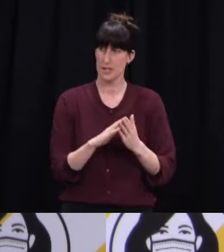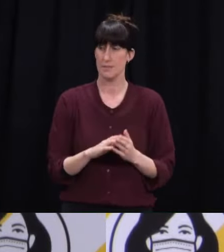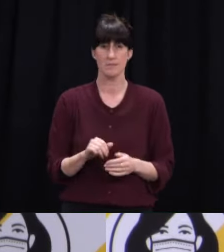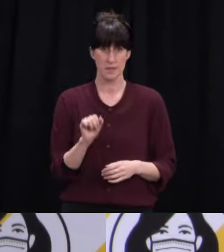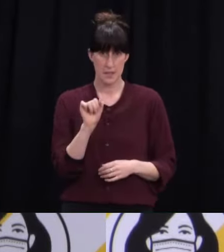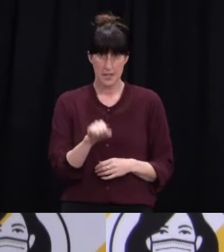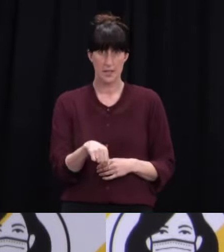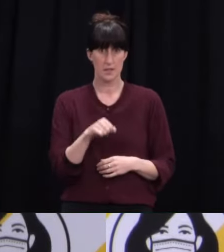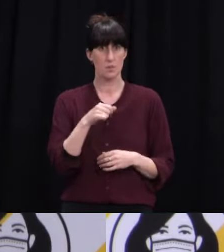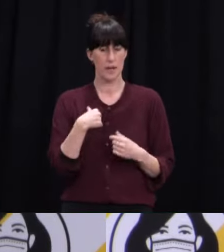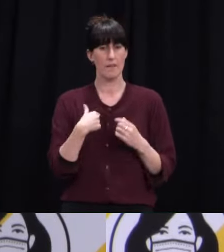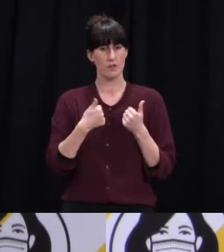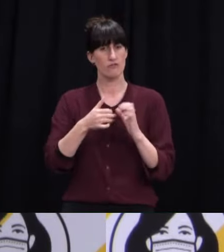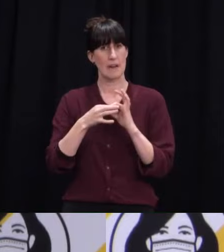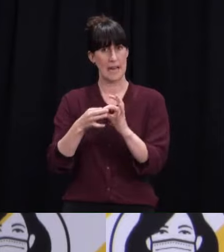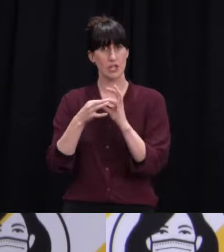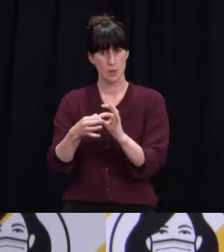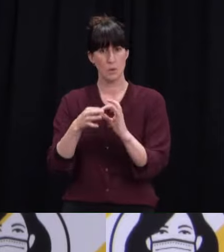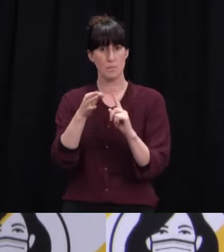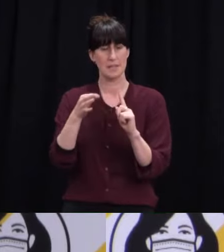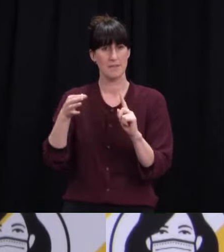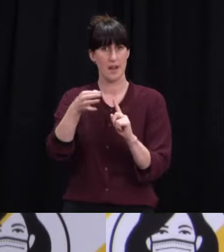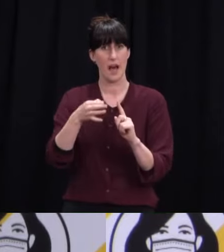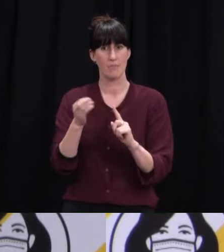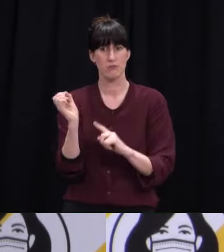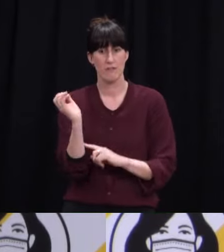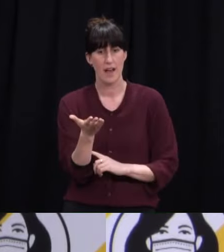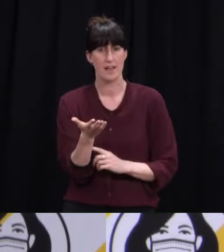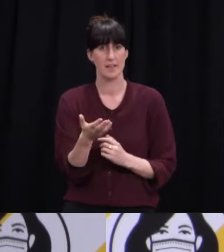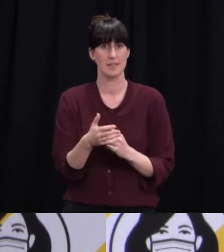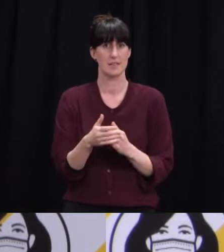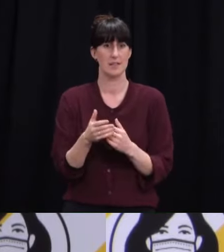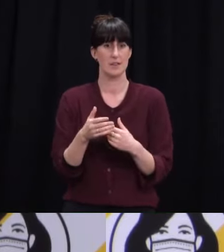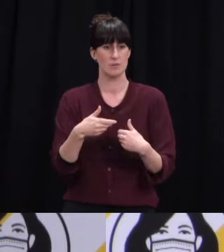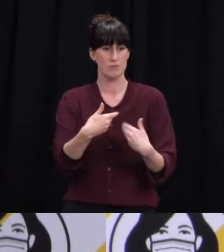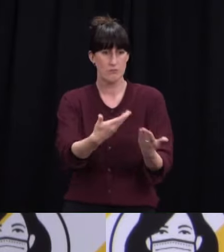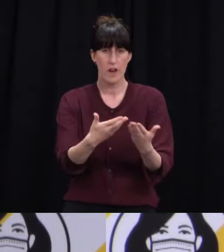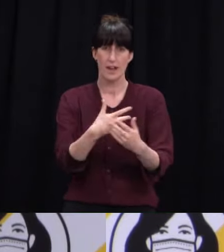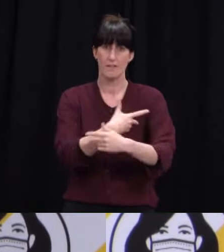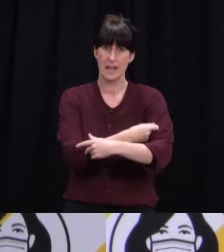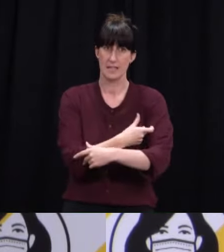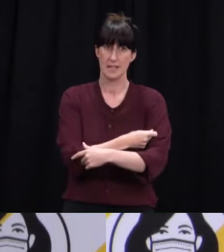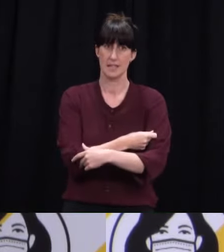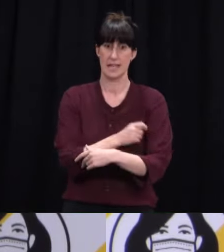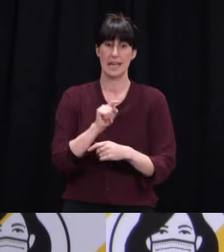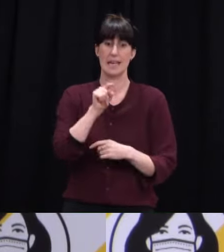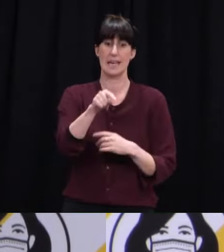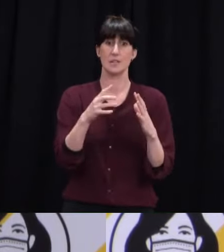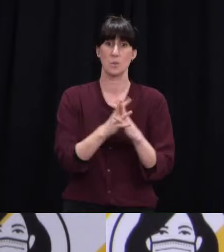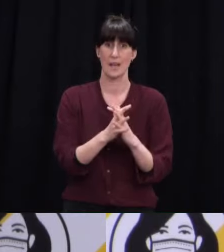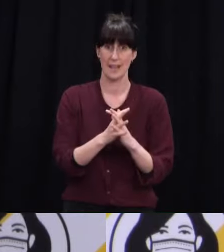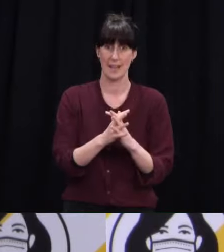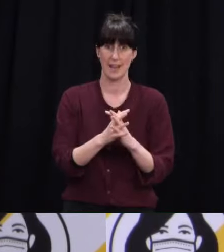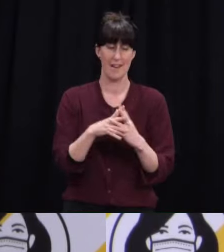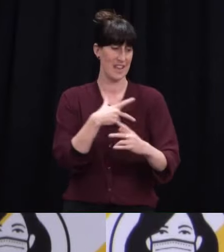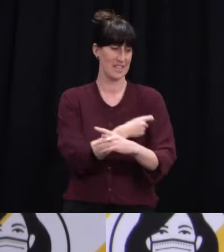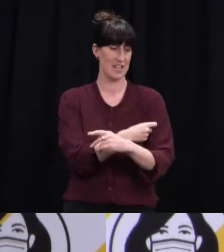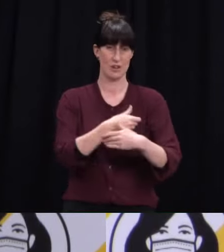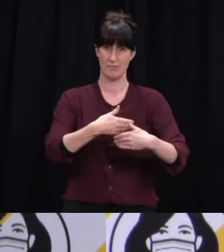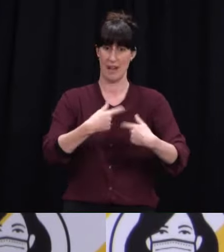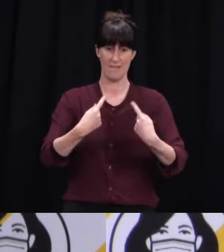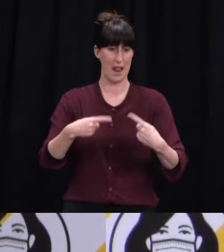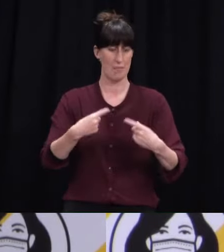now that we're getting into the point where we're making vaccines available to just about all of the population, next week it will be available to all of the population,